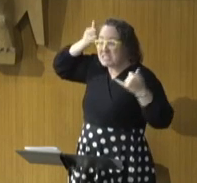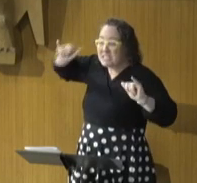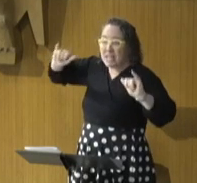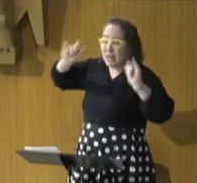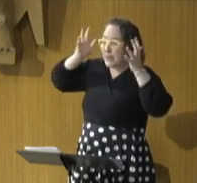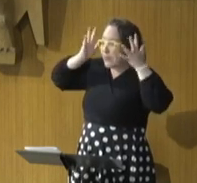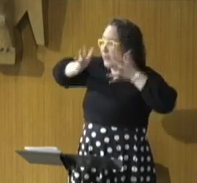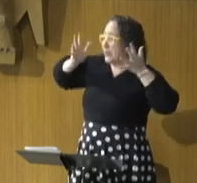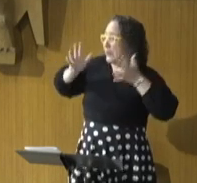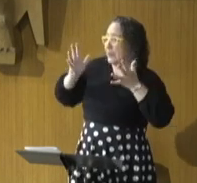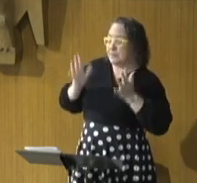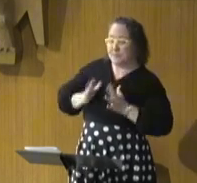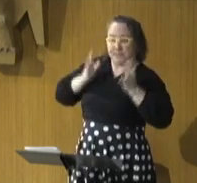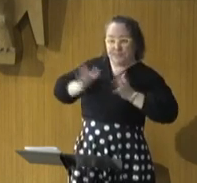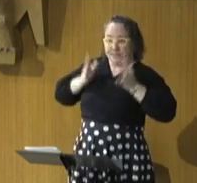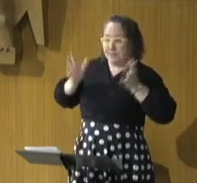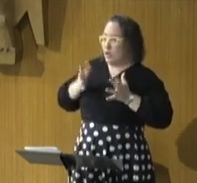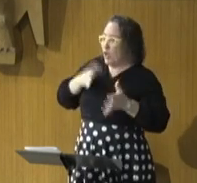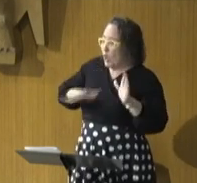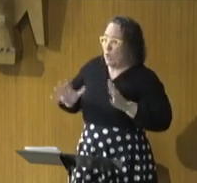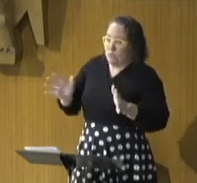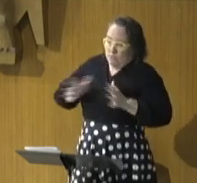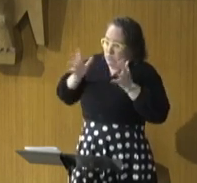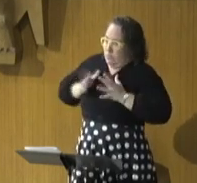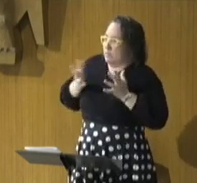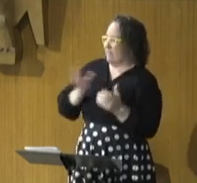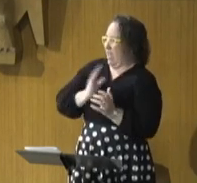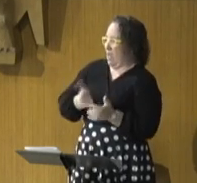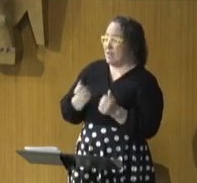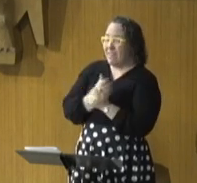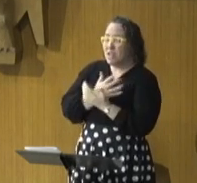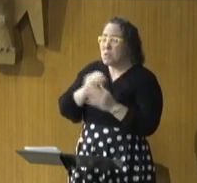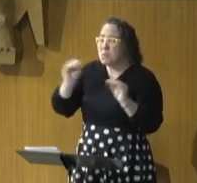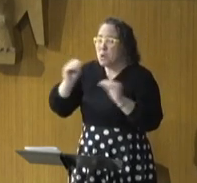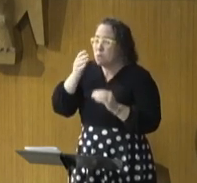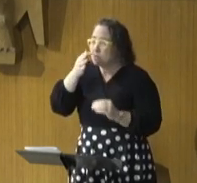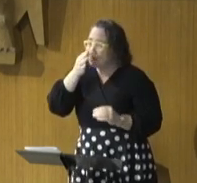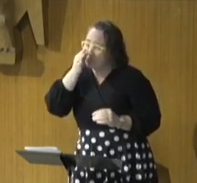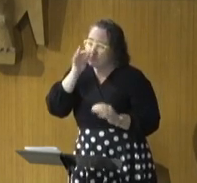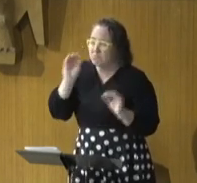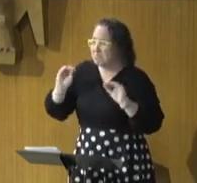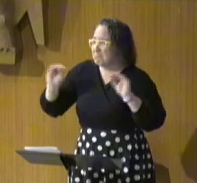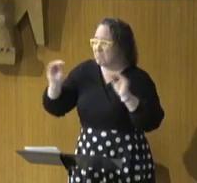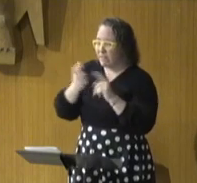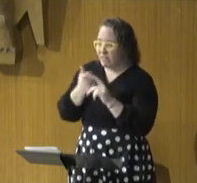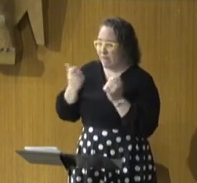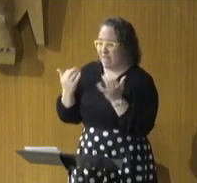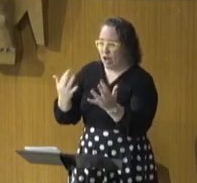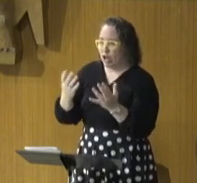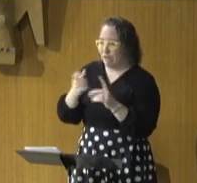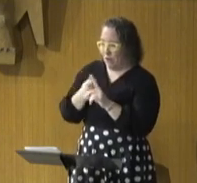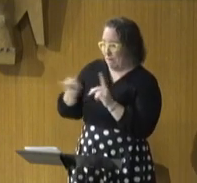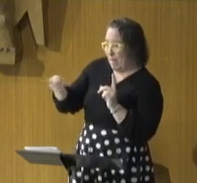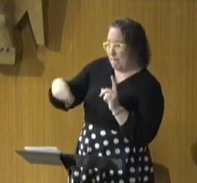singed. Their tunics were not harmed. Not even the smell of fire came from them.